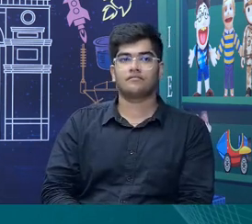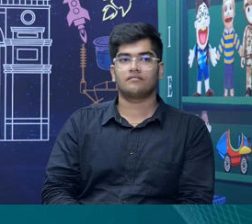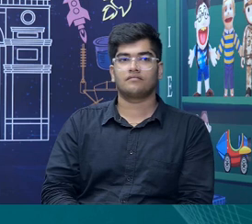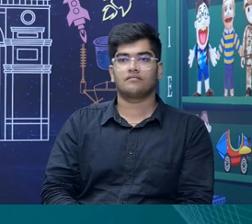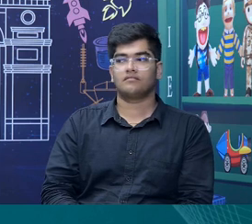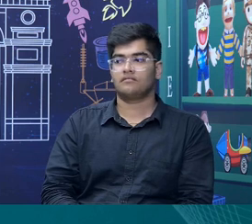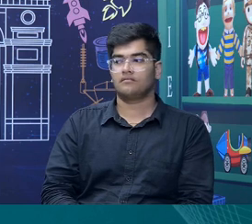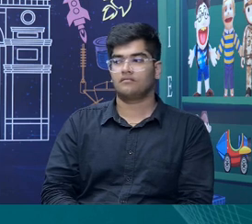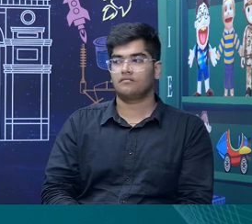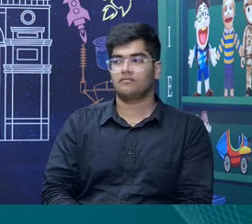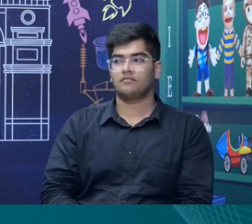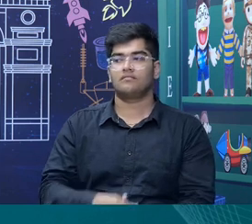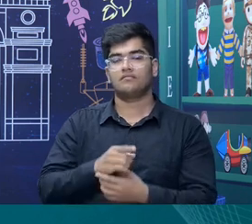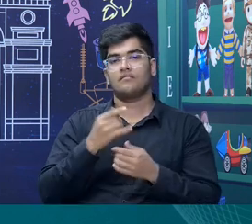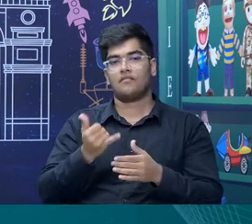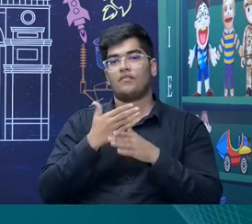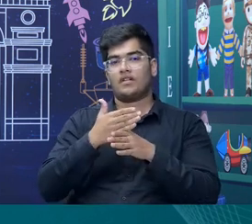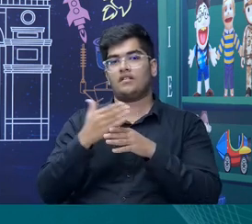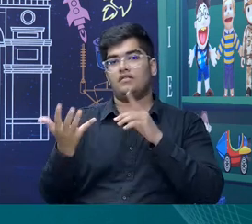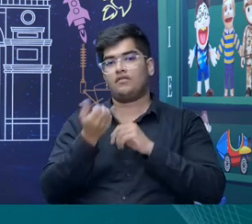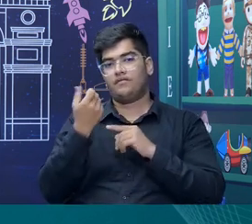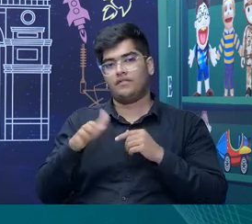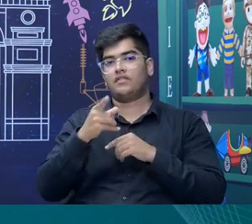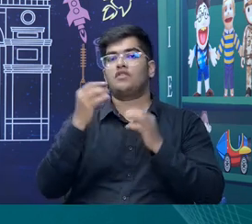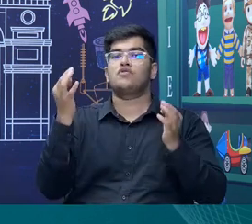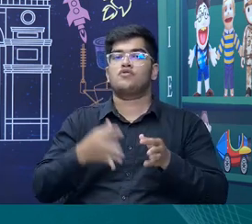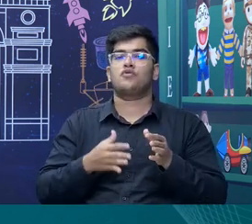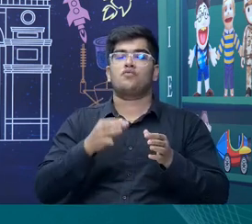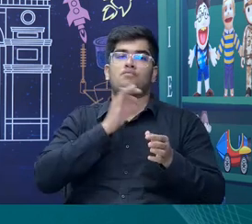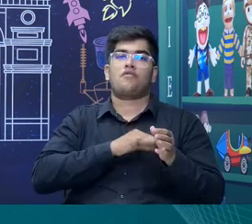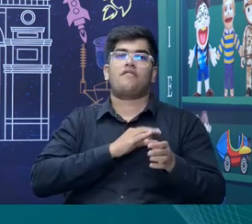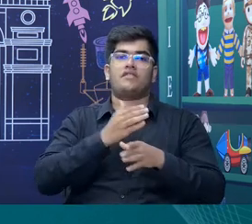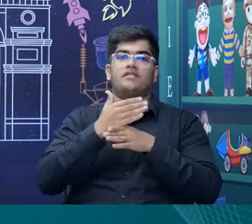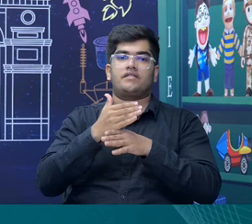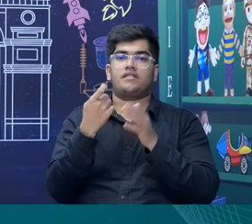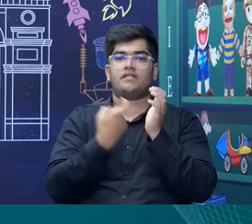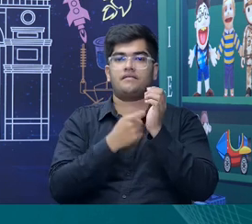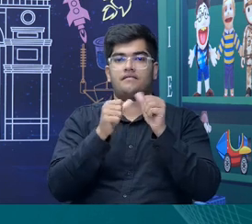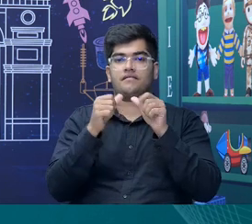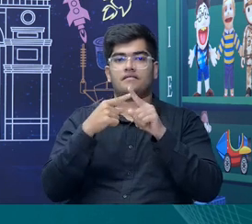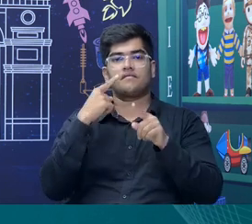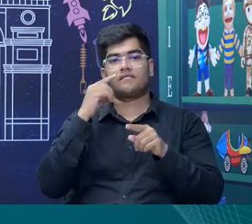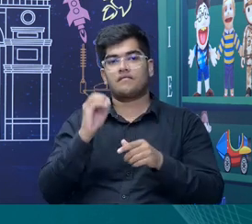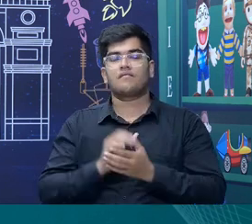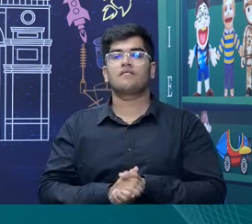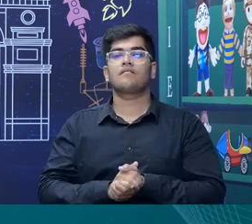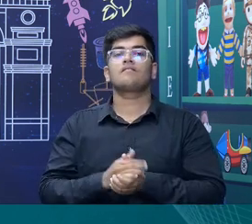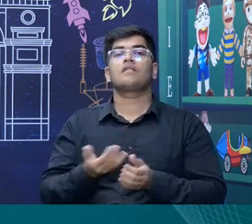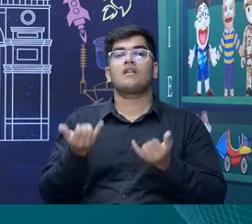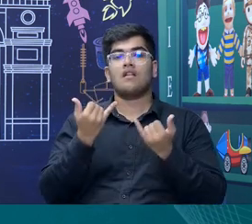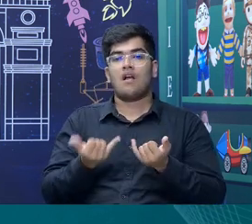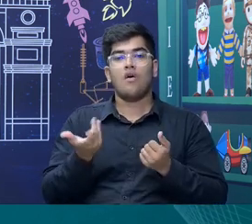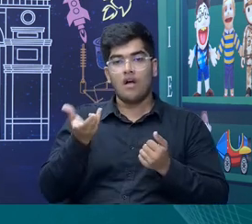share acquired this is the new profit sharing ratio now for this again we will take one